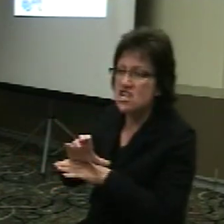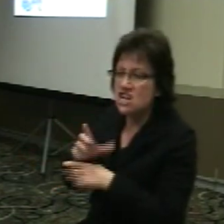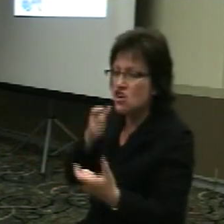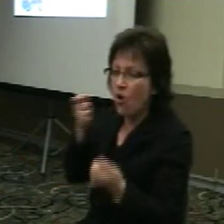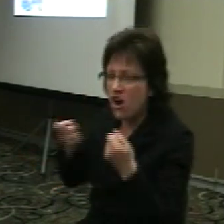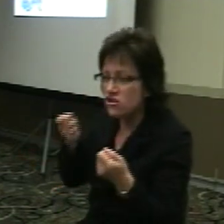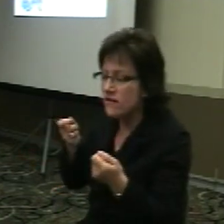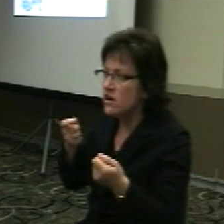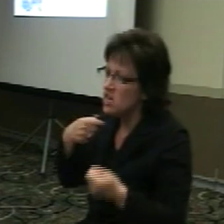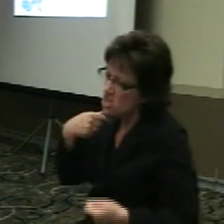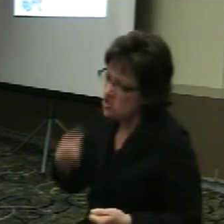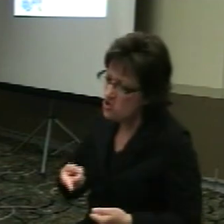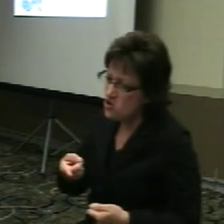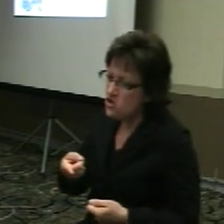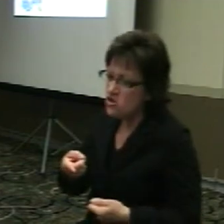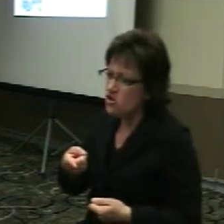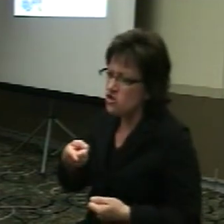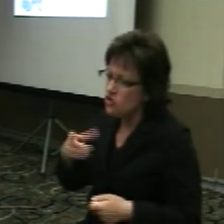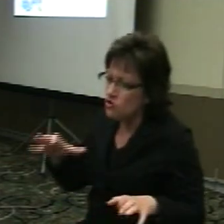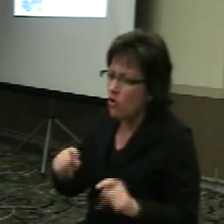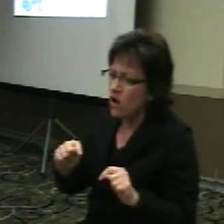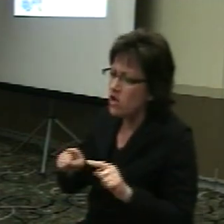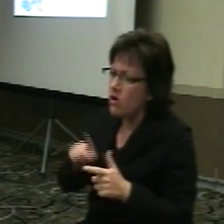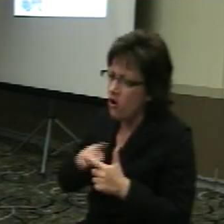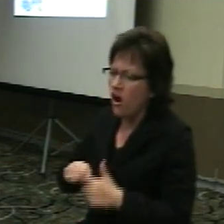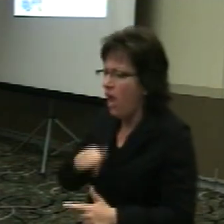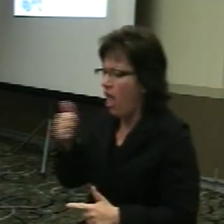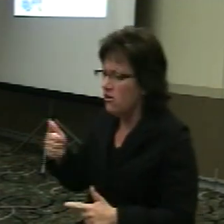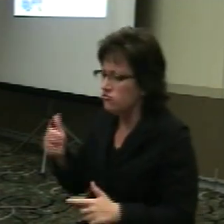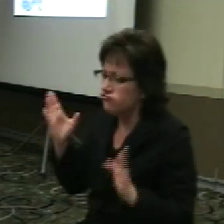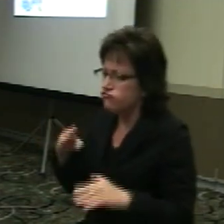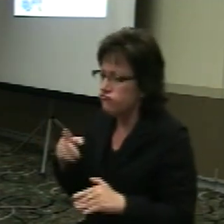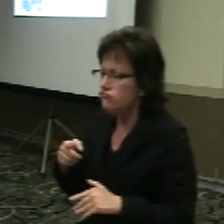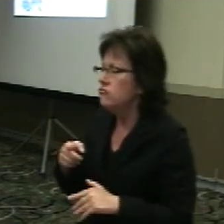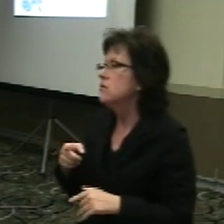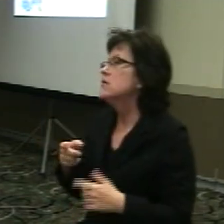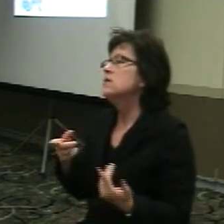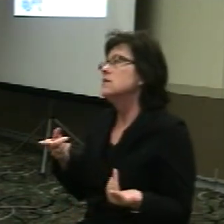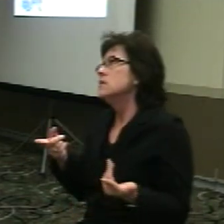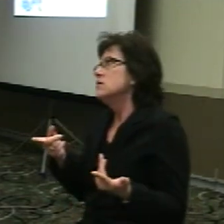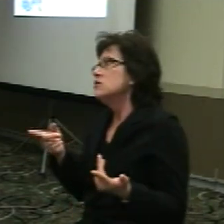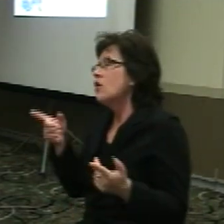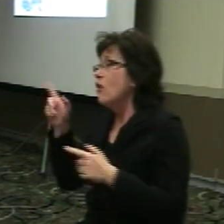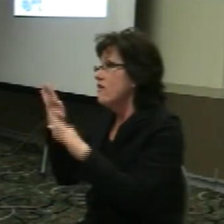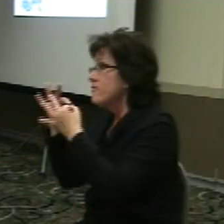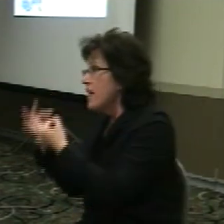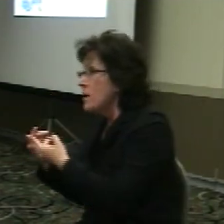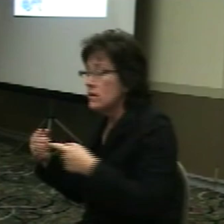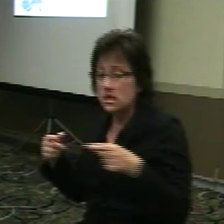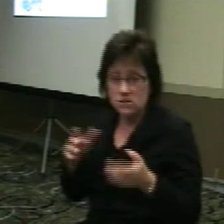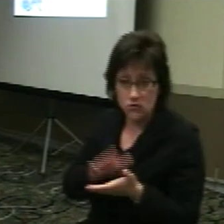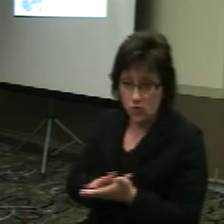the time we tell kids, you do it or else. Now you put this pattern and this pattern together,